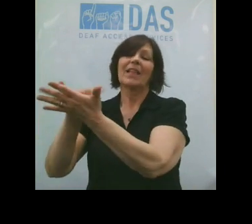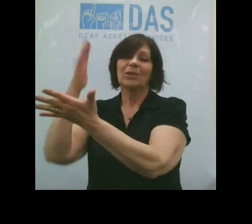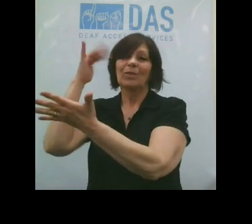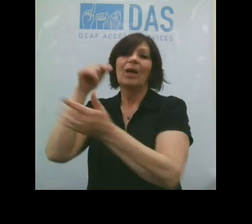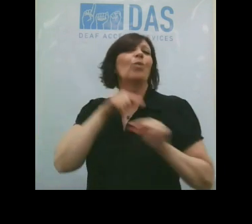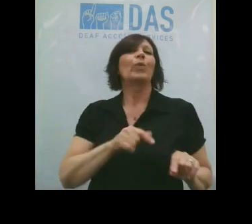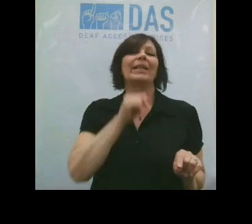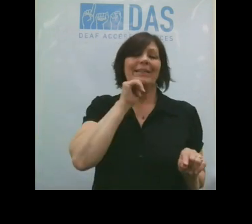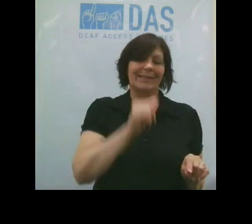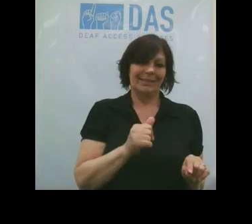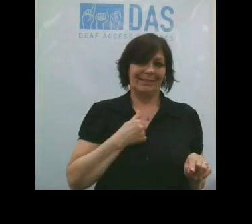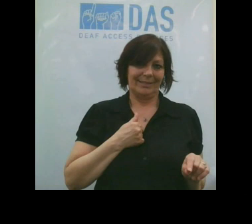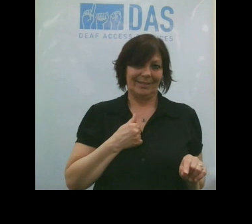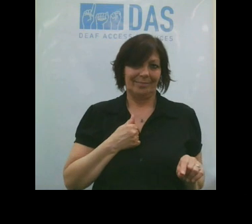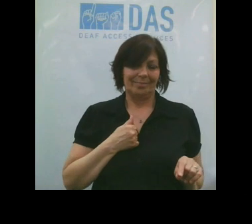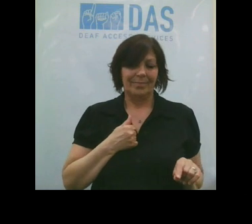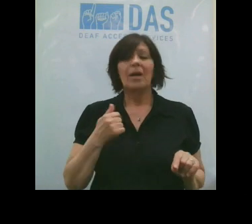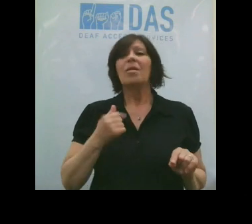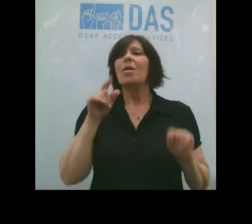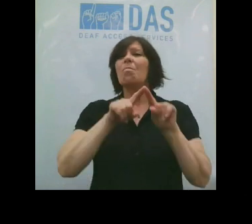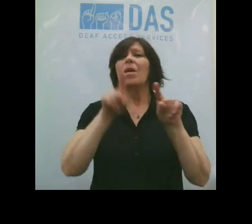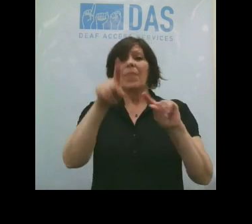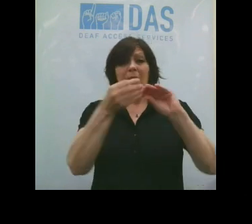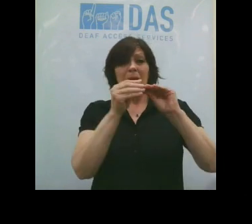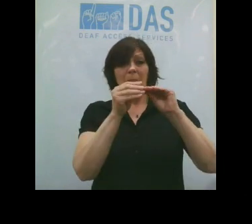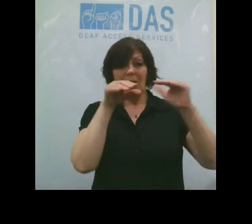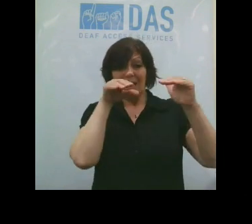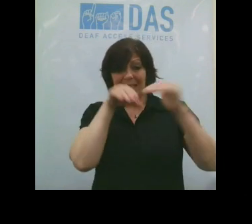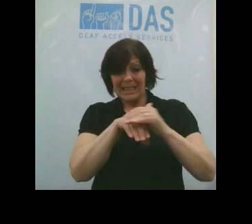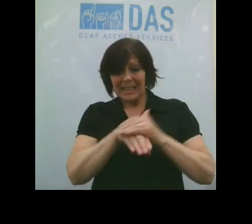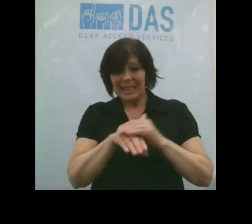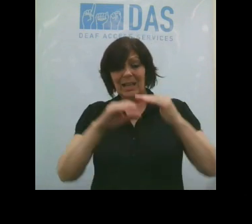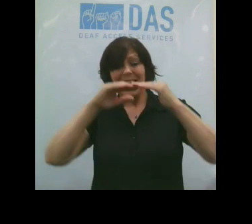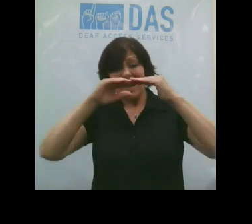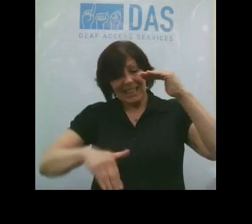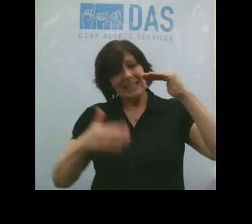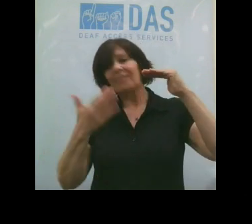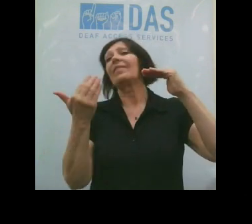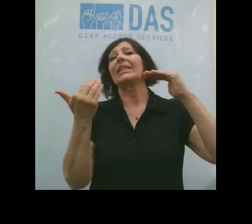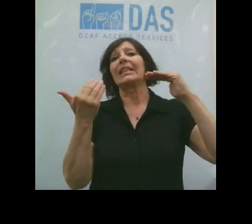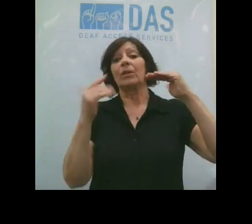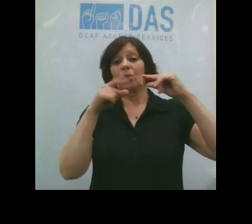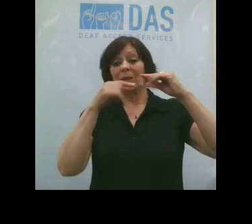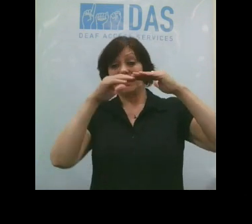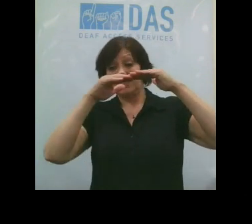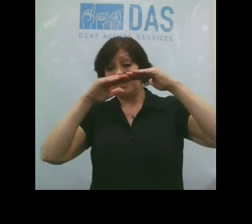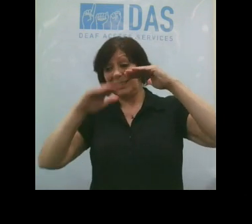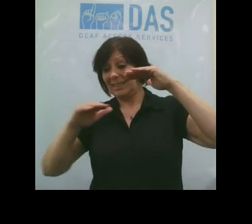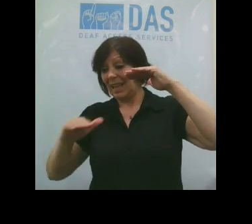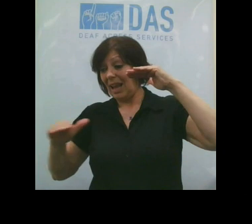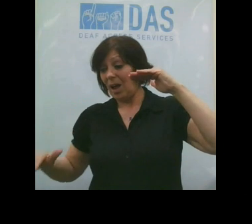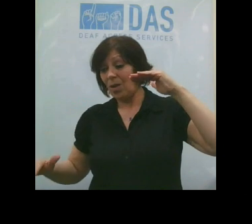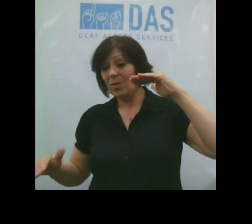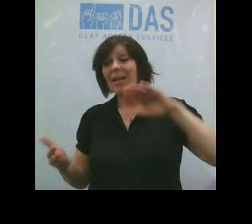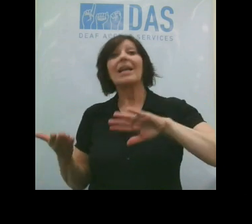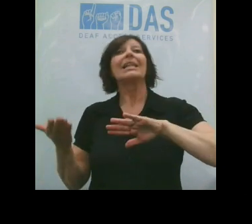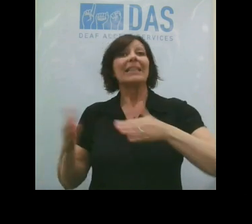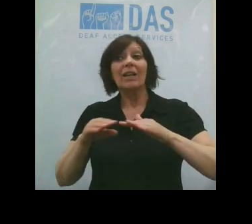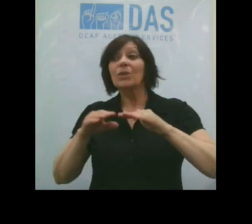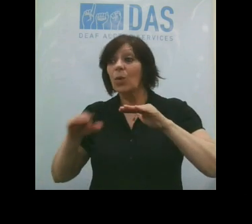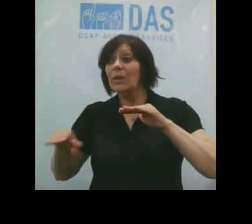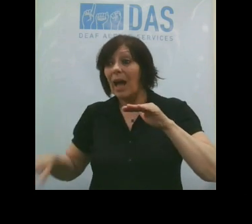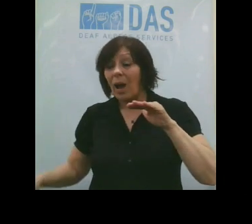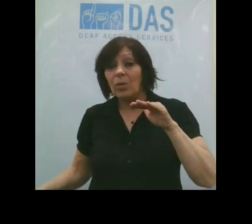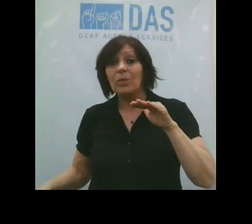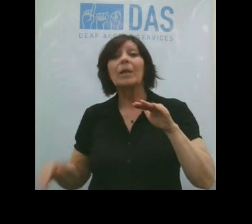not, but I want to see that number continue to go down. That is how we're going to open up. When that goes down, the deaths in hospitals go down, and